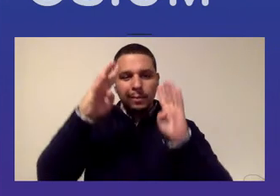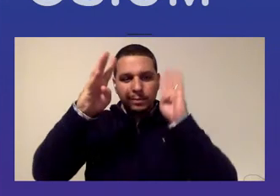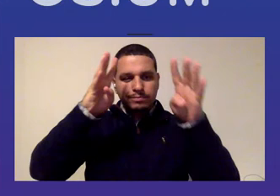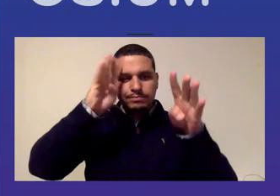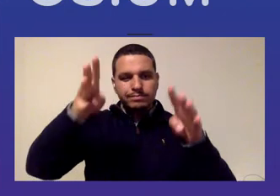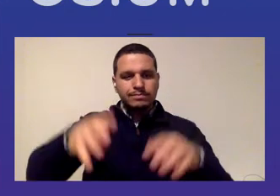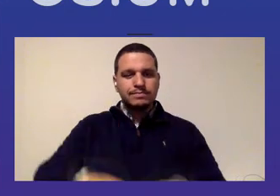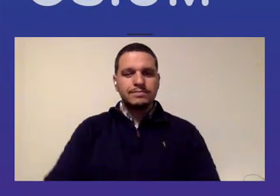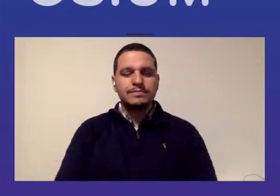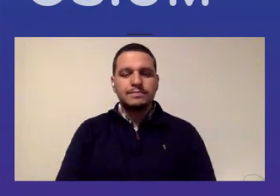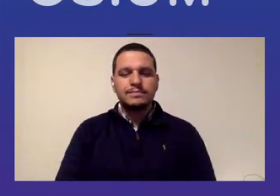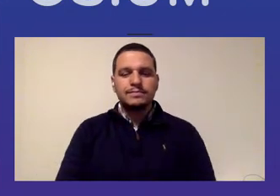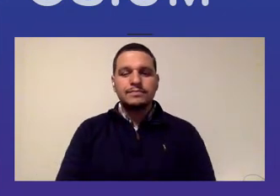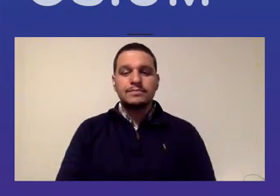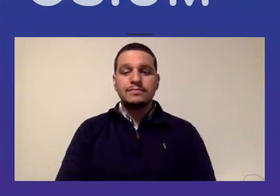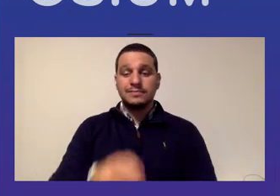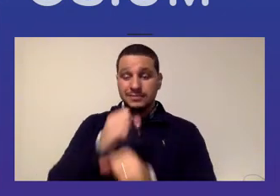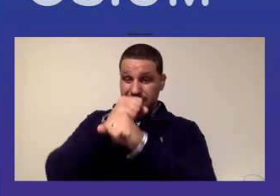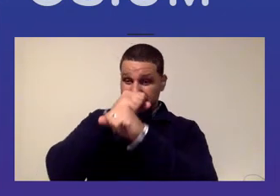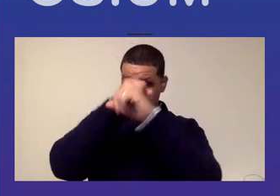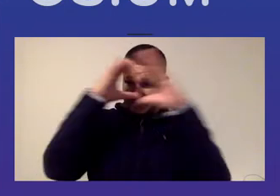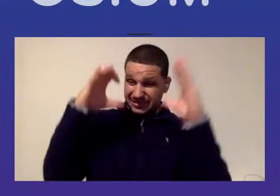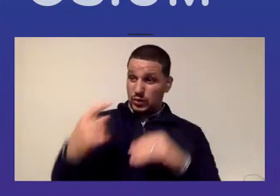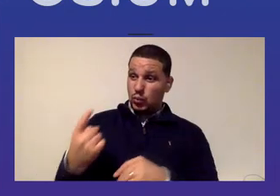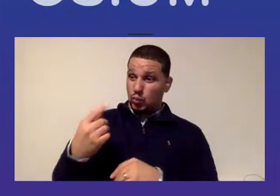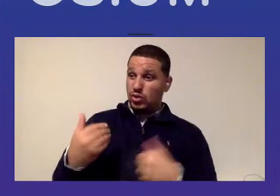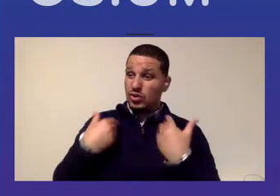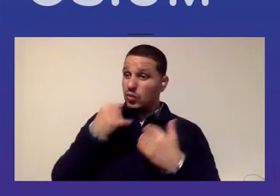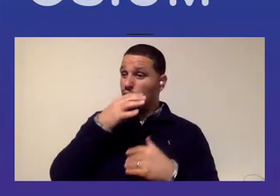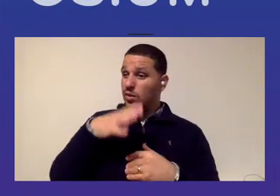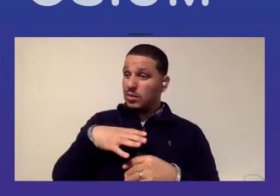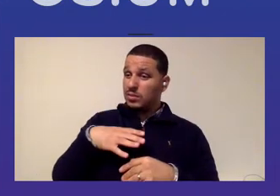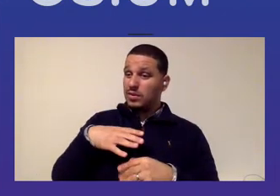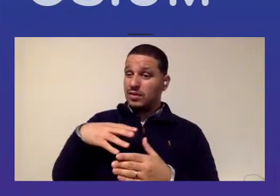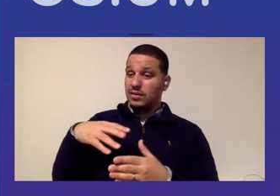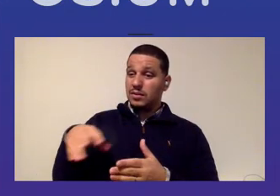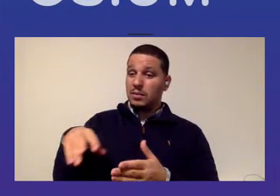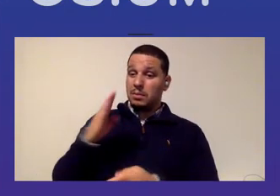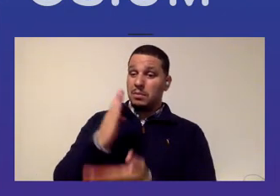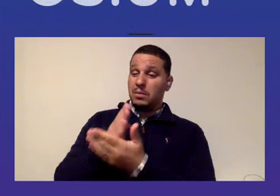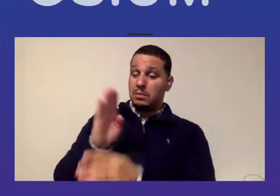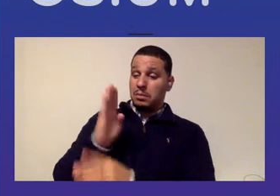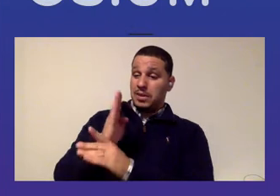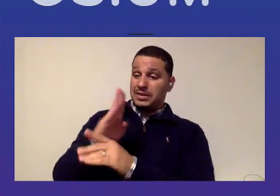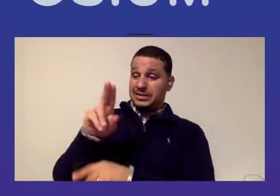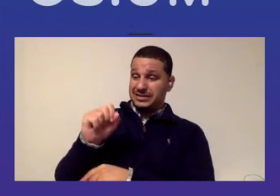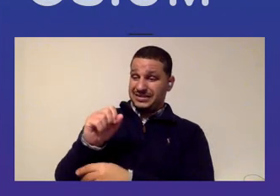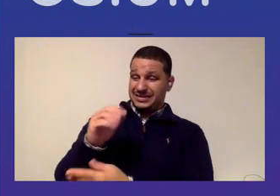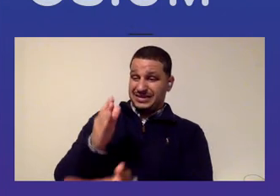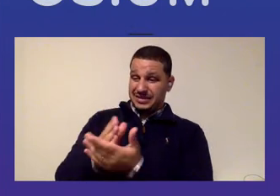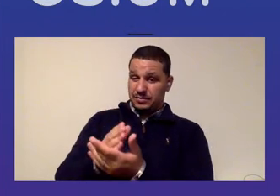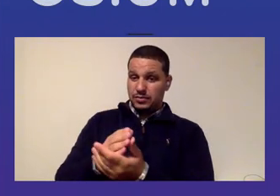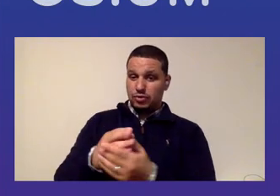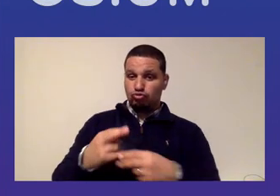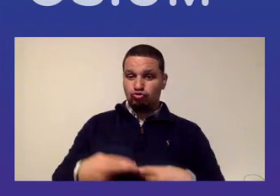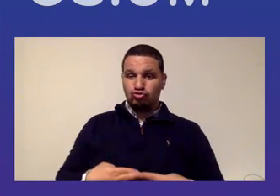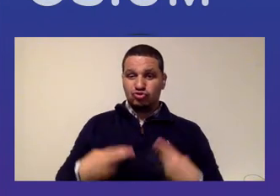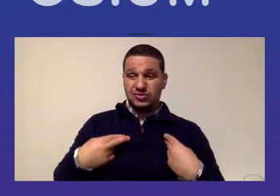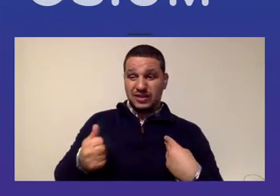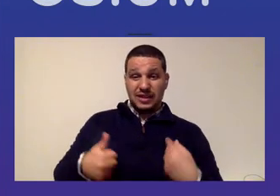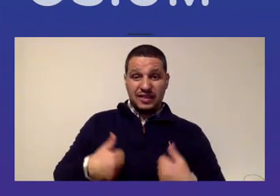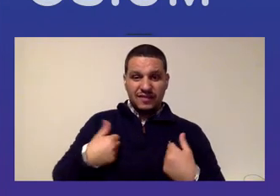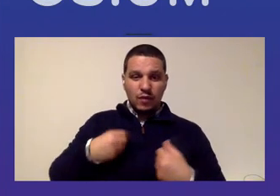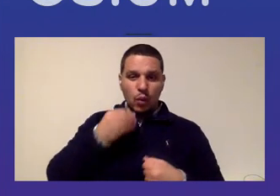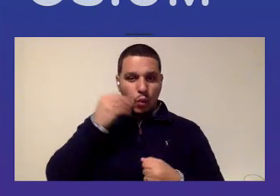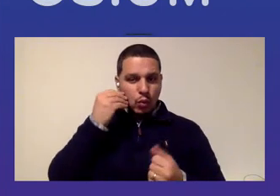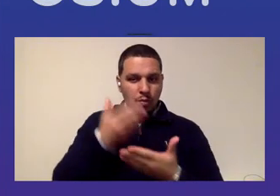In scene one, the young Black women moving at the bus stop on the streets of Detroit were residents of a homeless shelter. They spent